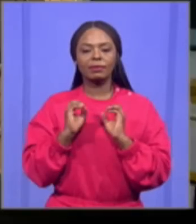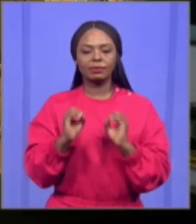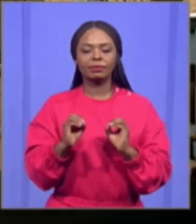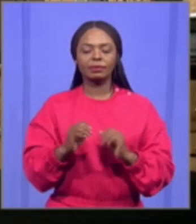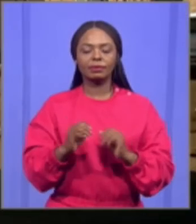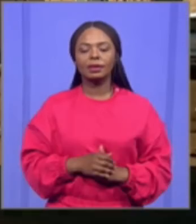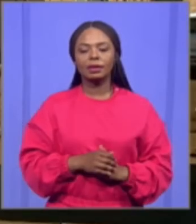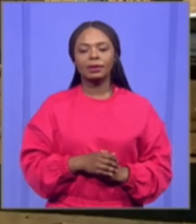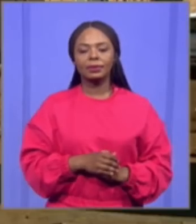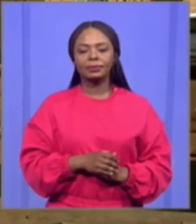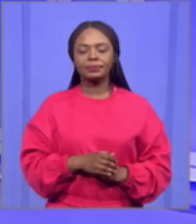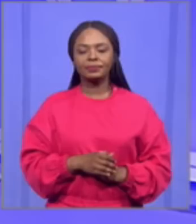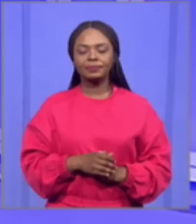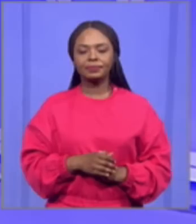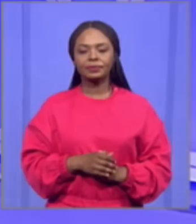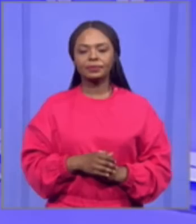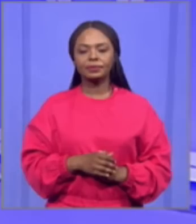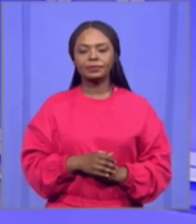Kimberley.